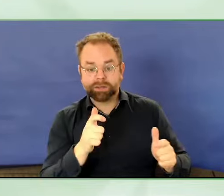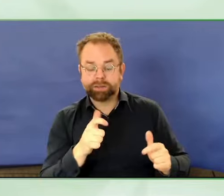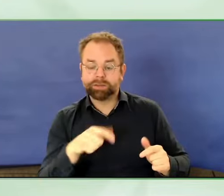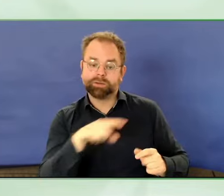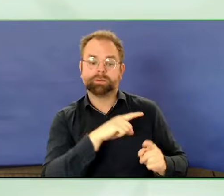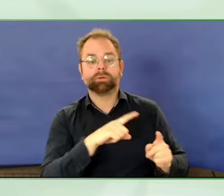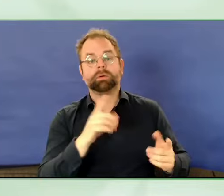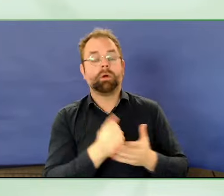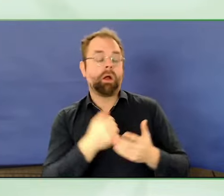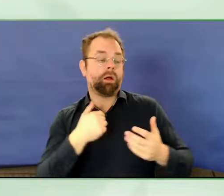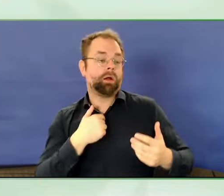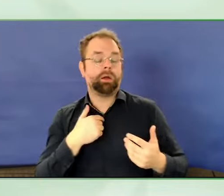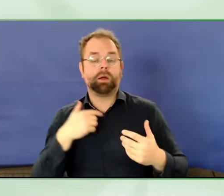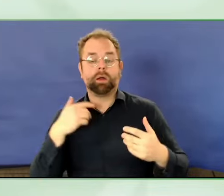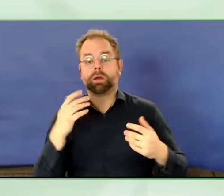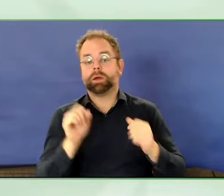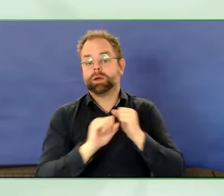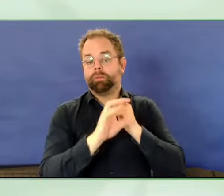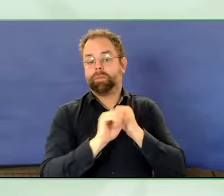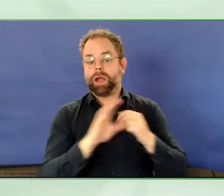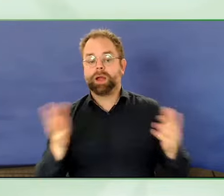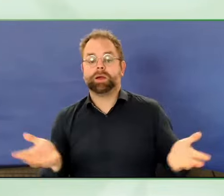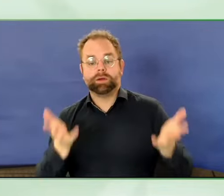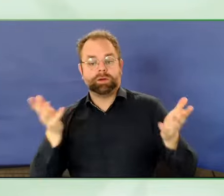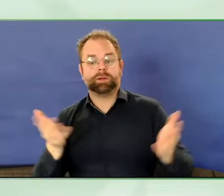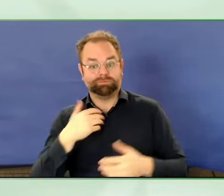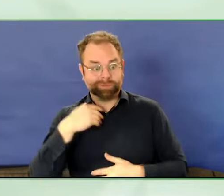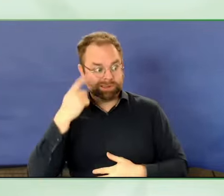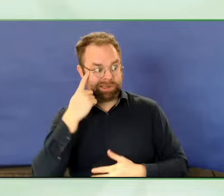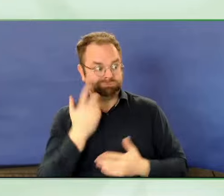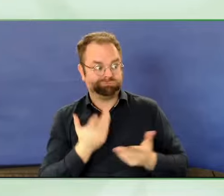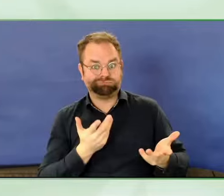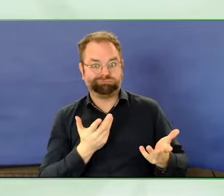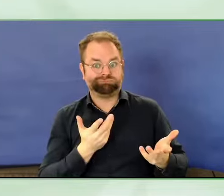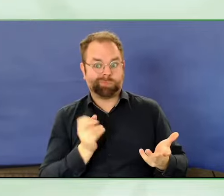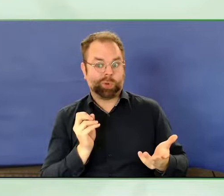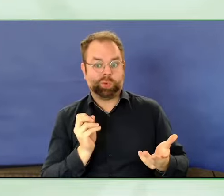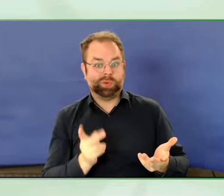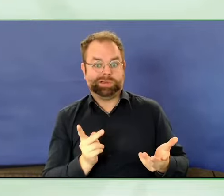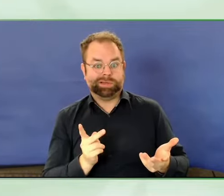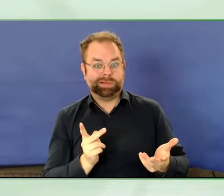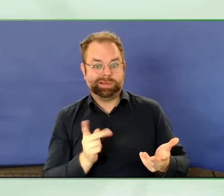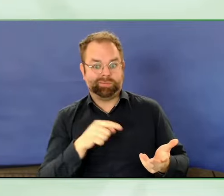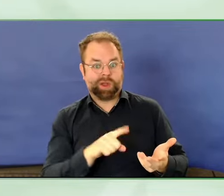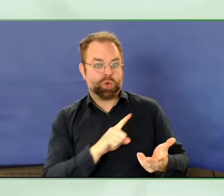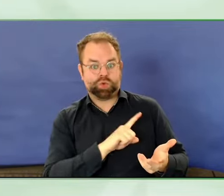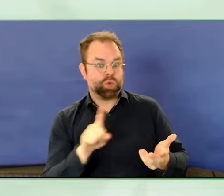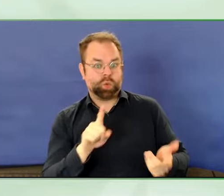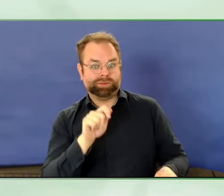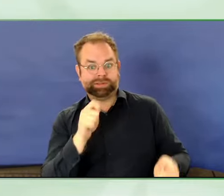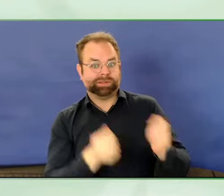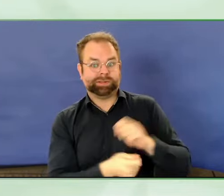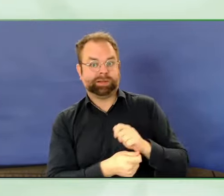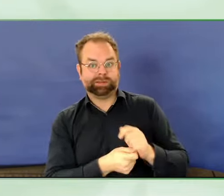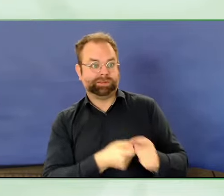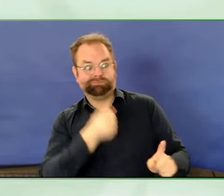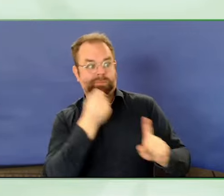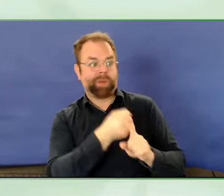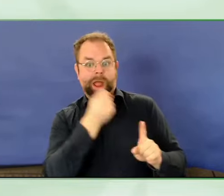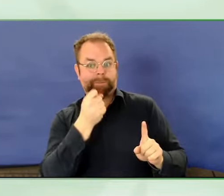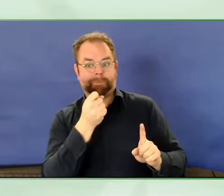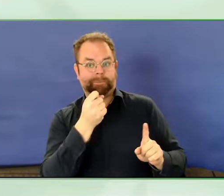the real sense of movement, to collaborate together with companies like, for example, of Augenhoehe, who build